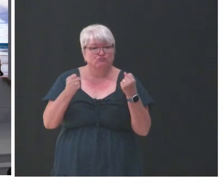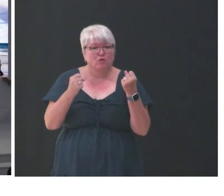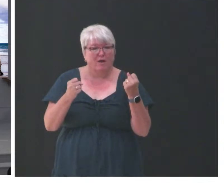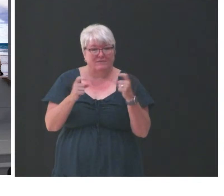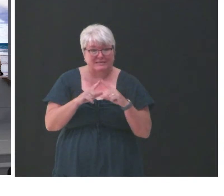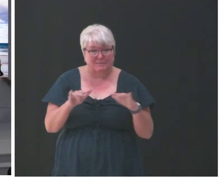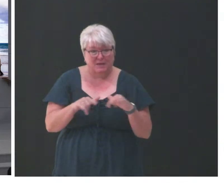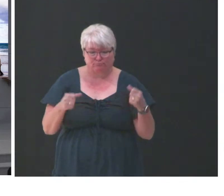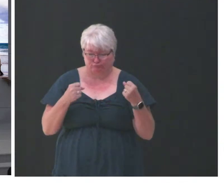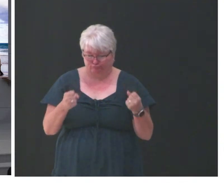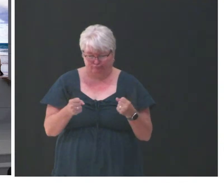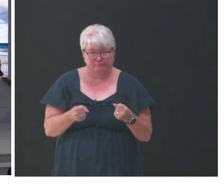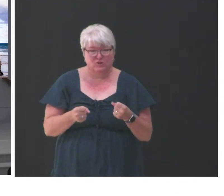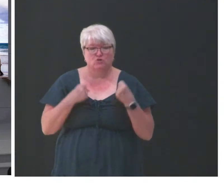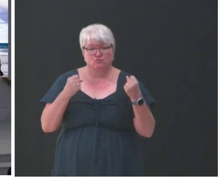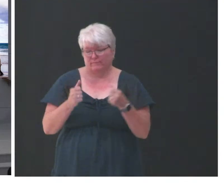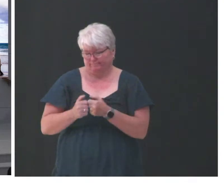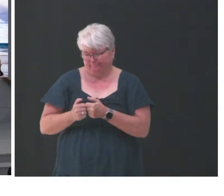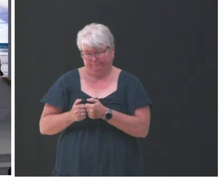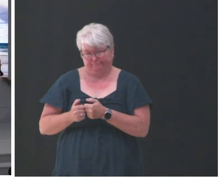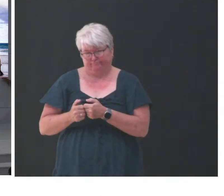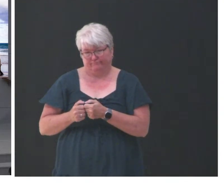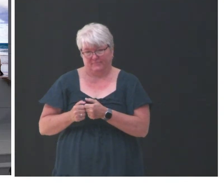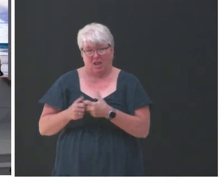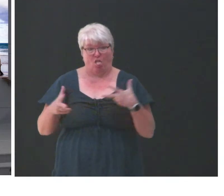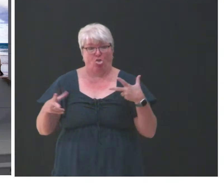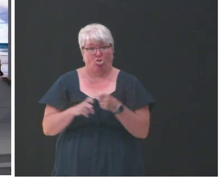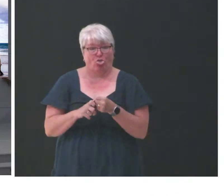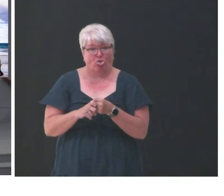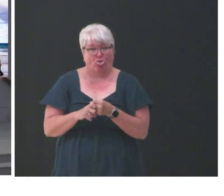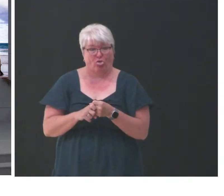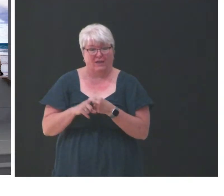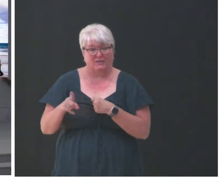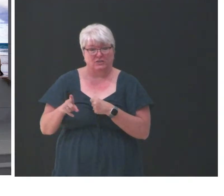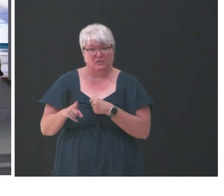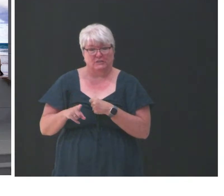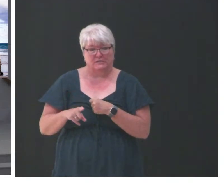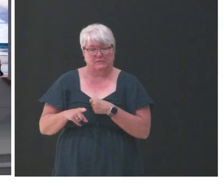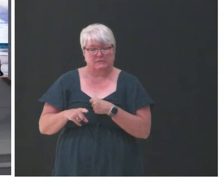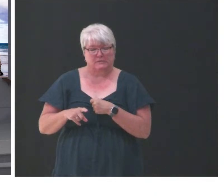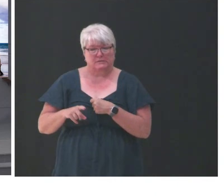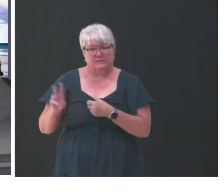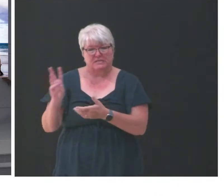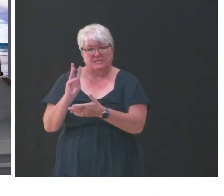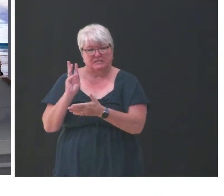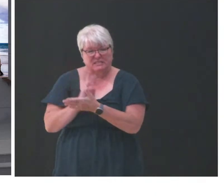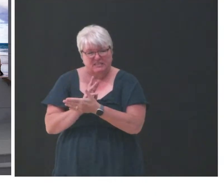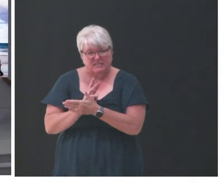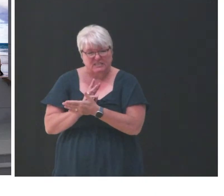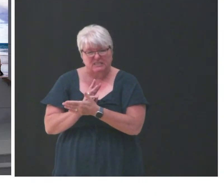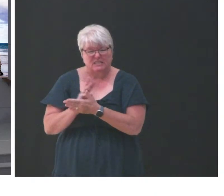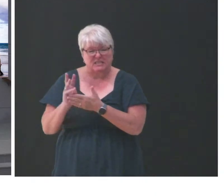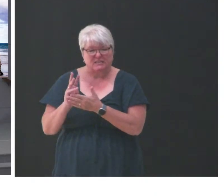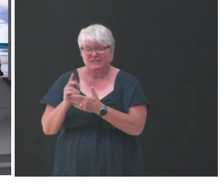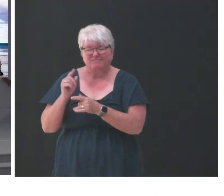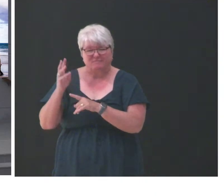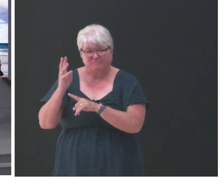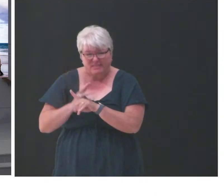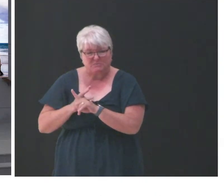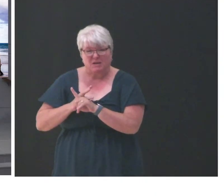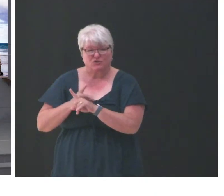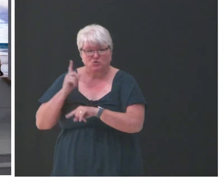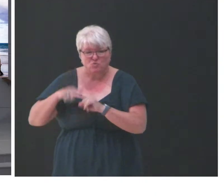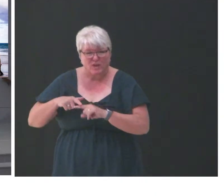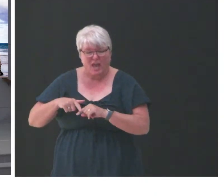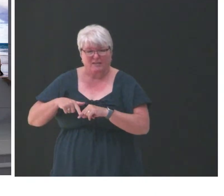go and you're texting and driving and you wreck your car and you're walking for 6 months because you can't afford to fix your car and you're either on a bicycle around